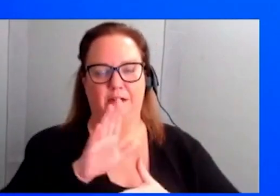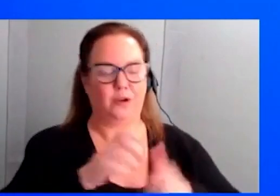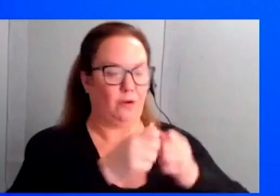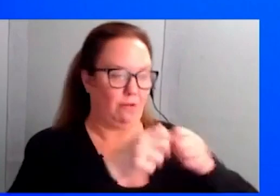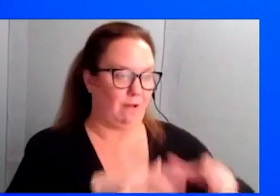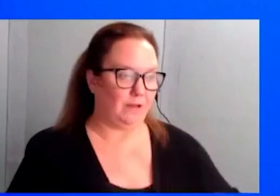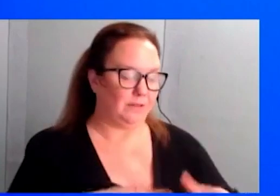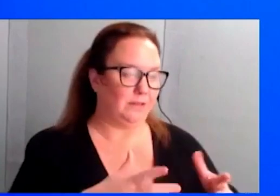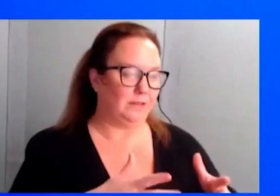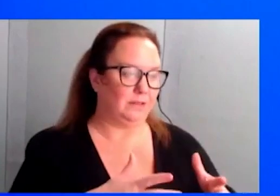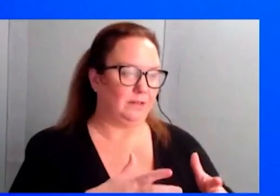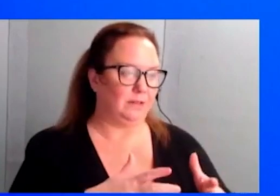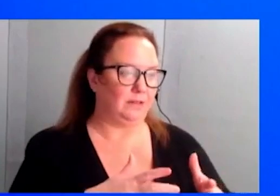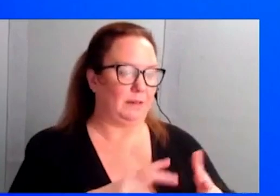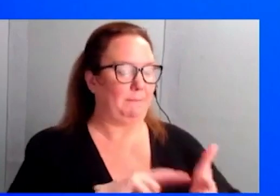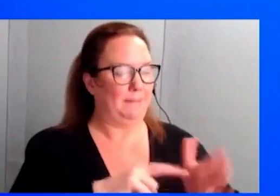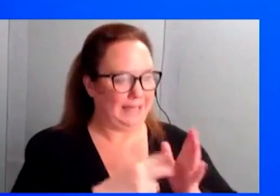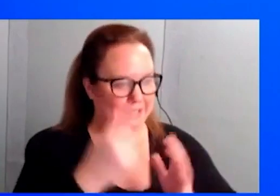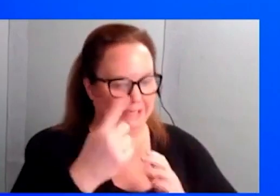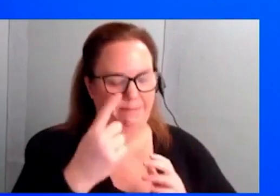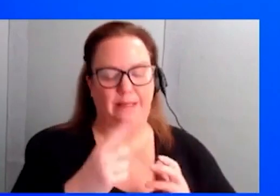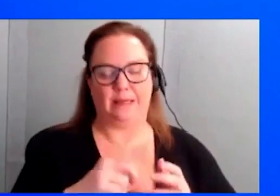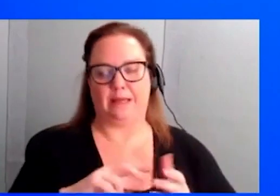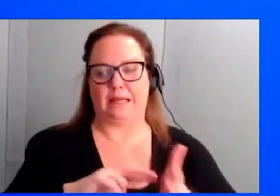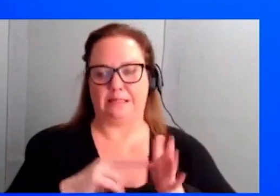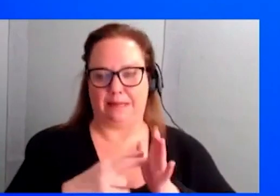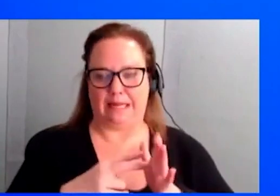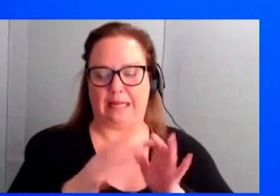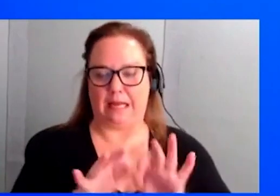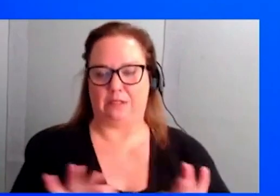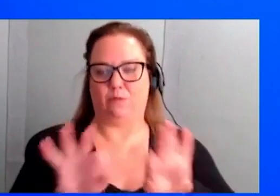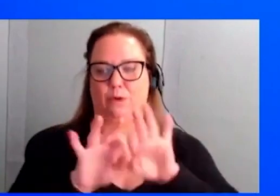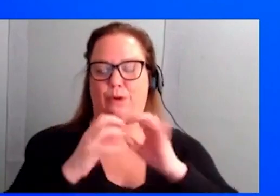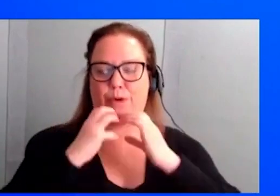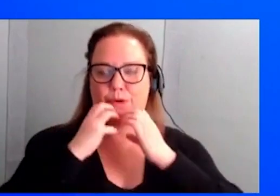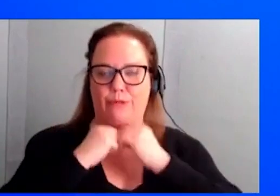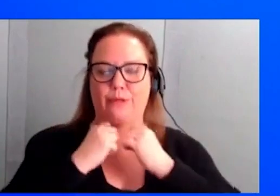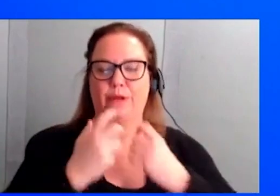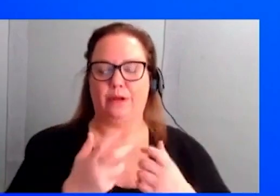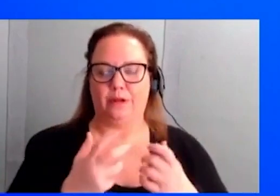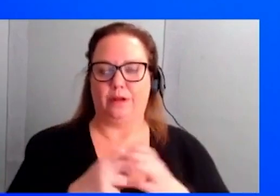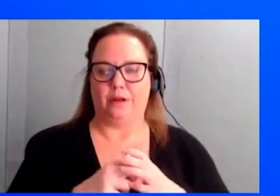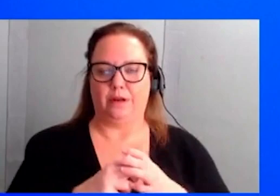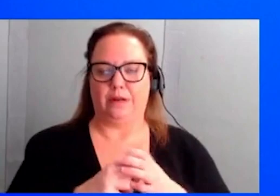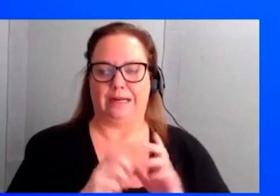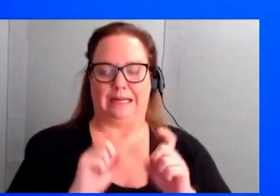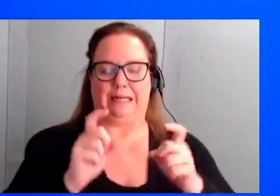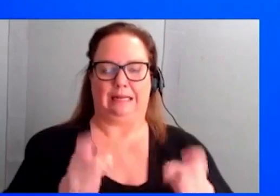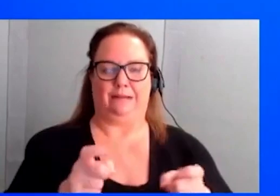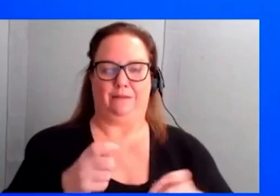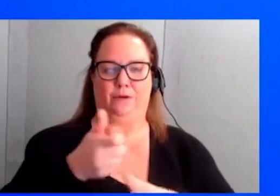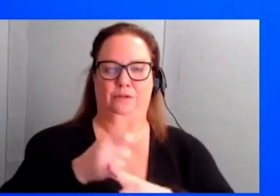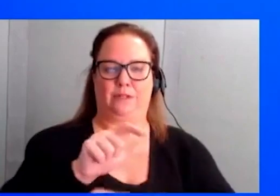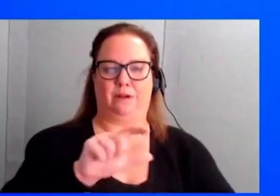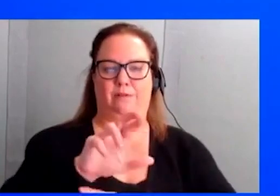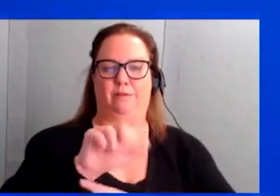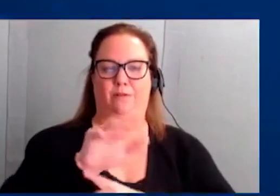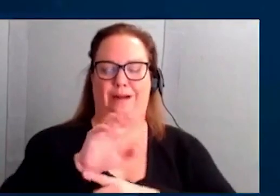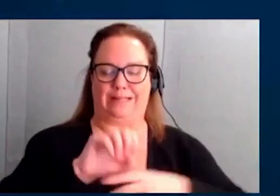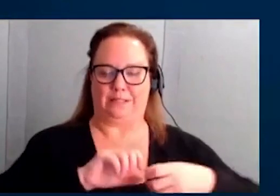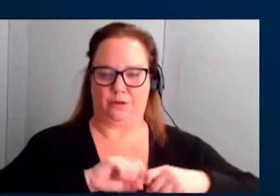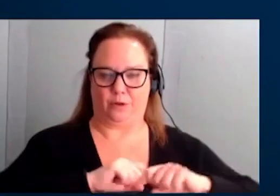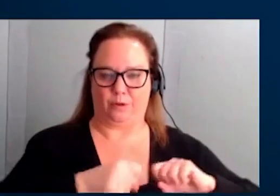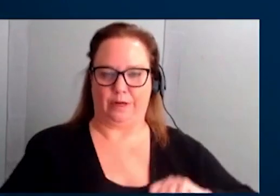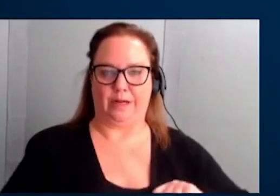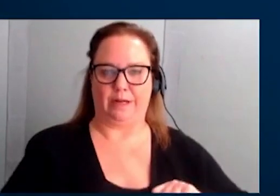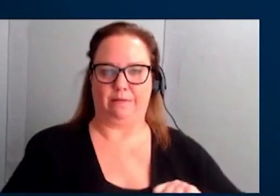meant something. It has meaning. It has worth. And give yourself grace to grieve. And it's